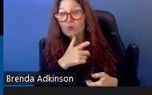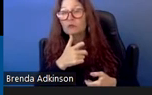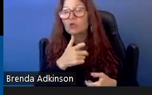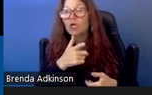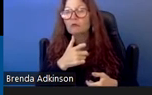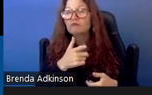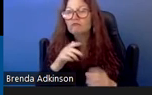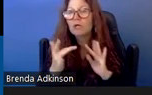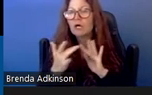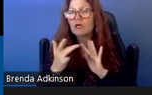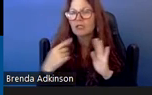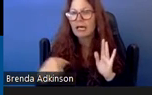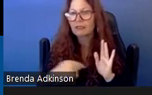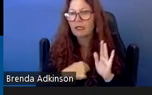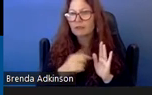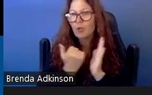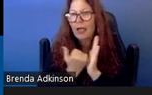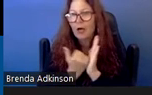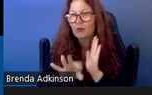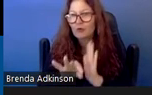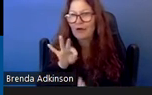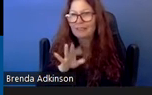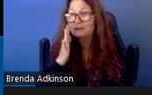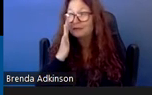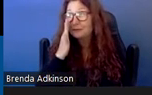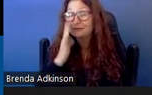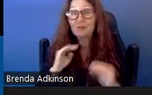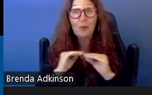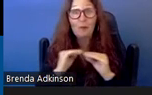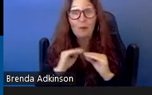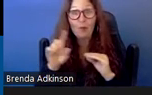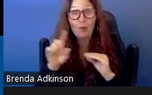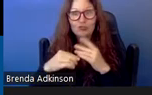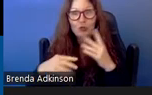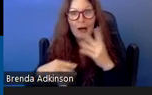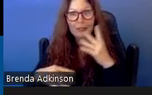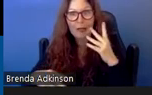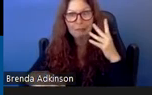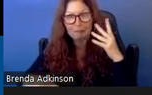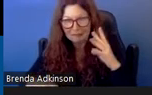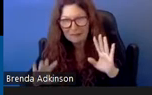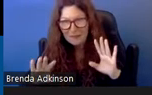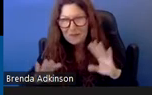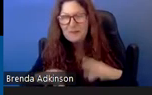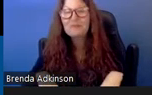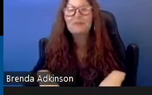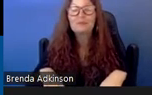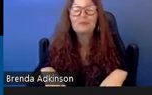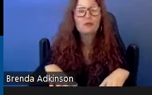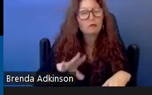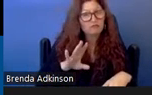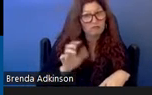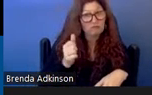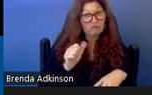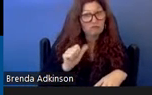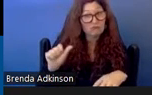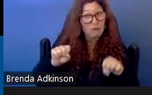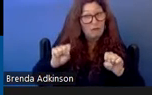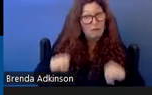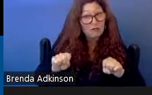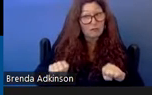Thanks, Jennifer. We do have a few more that popped in, so I'll keep reading. Is there any consideration of a policy